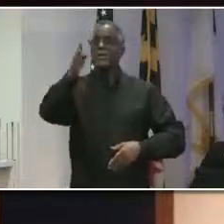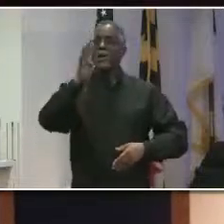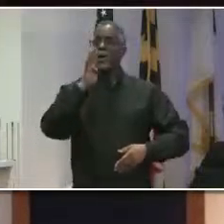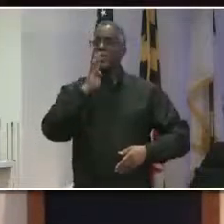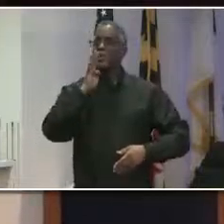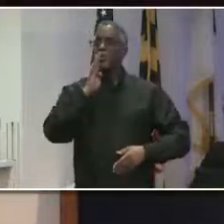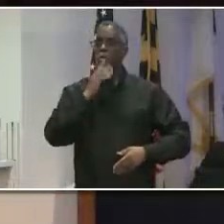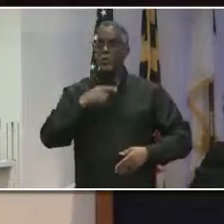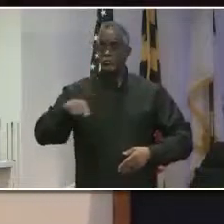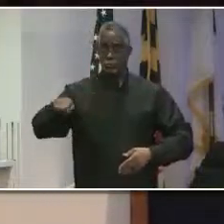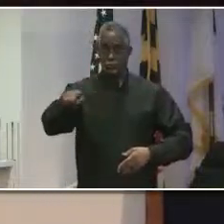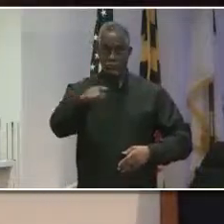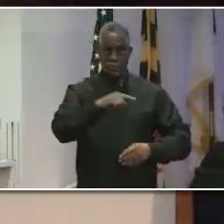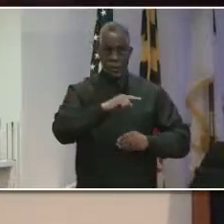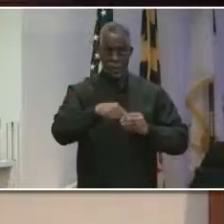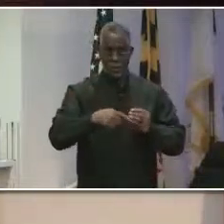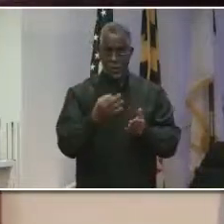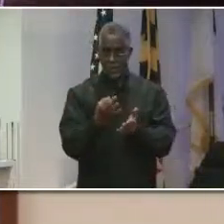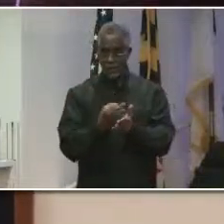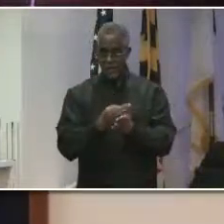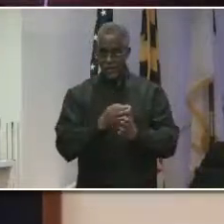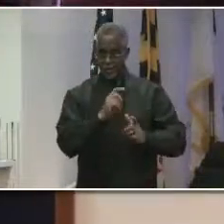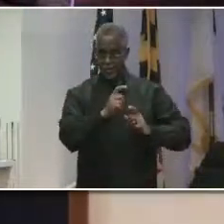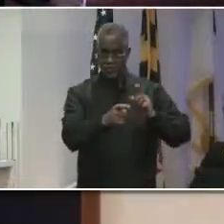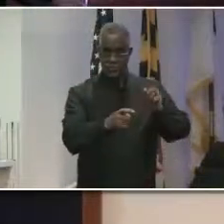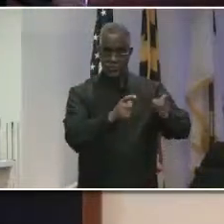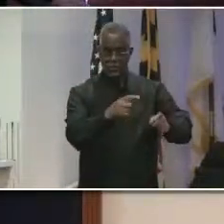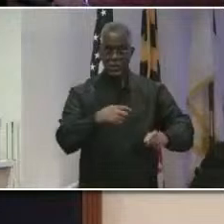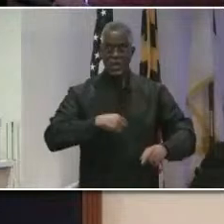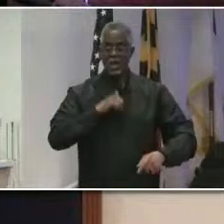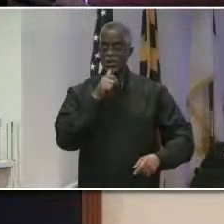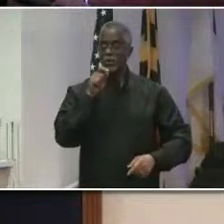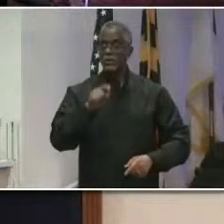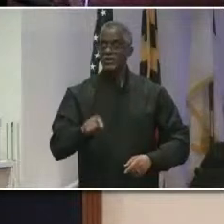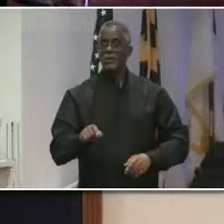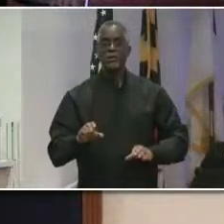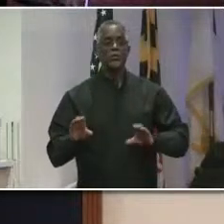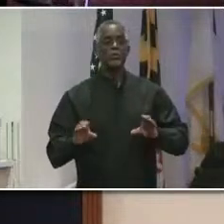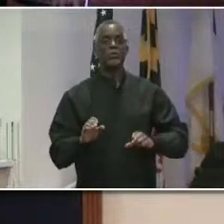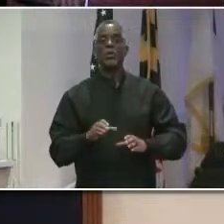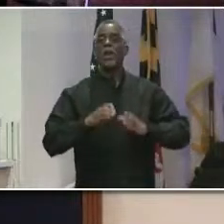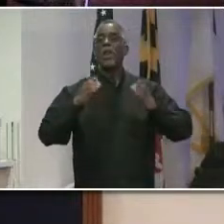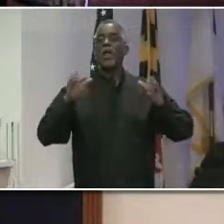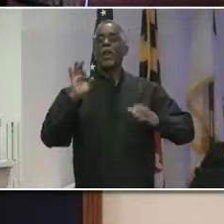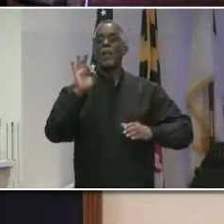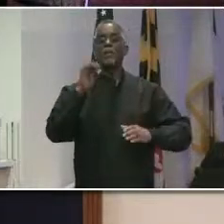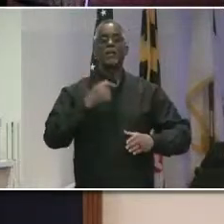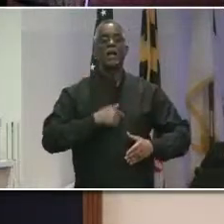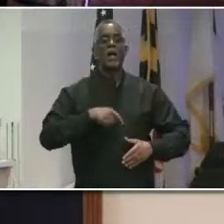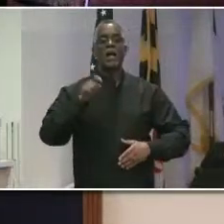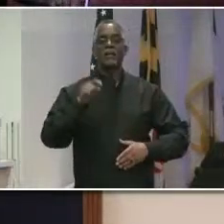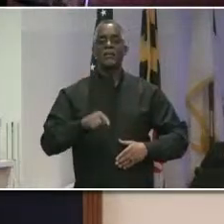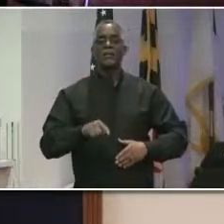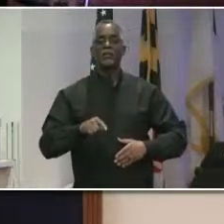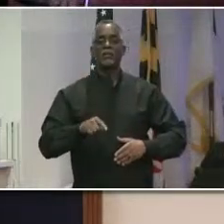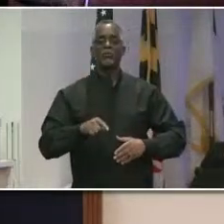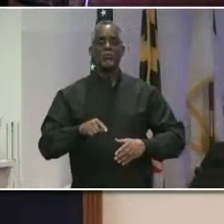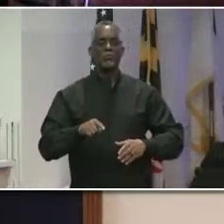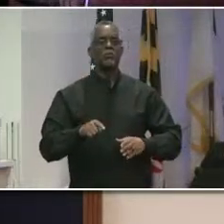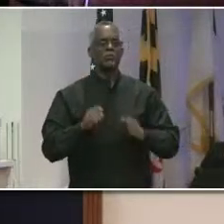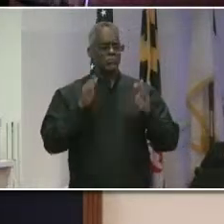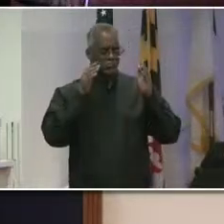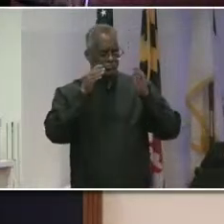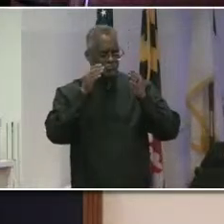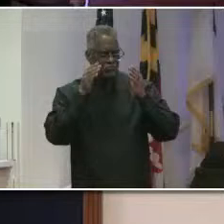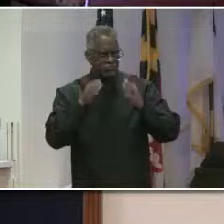to you about financial giving. I don't need to do a lot of preaching about that. I just need to ask you to open your ears and